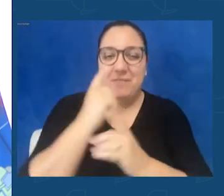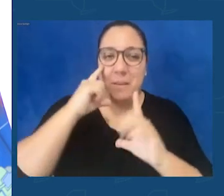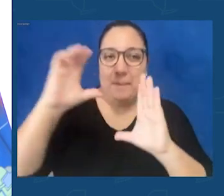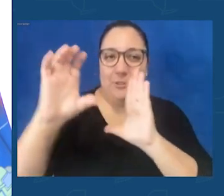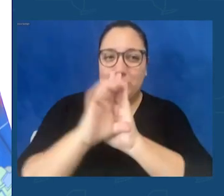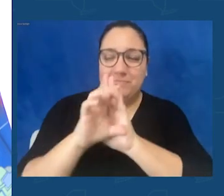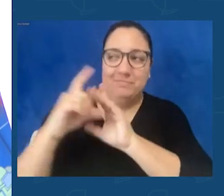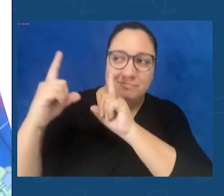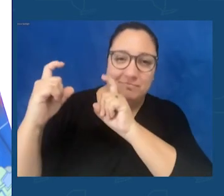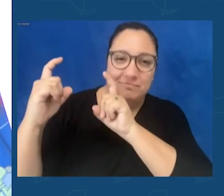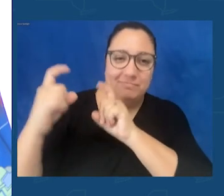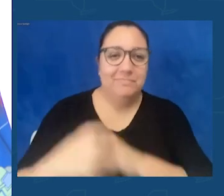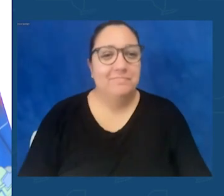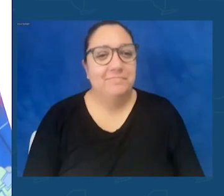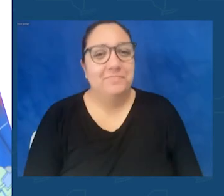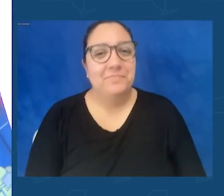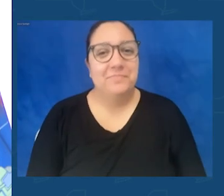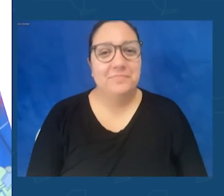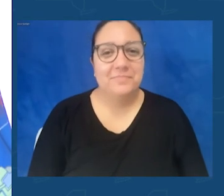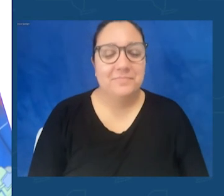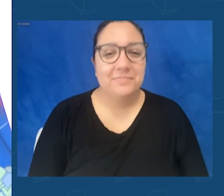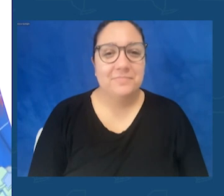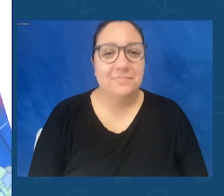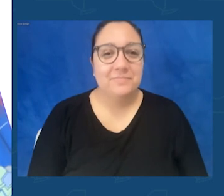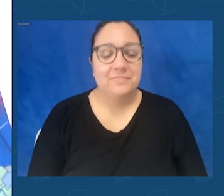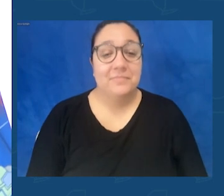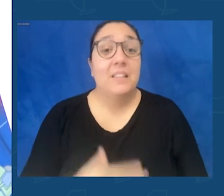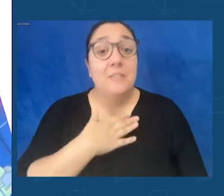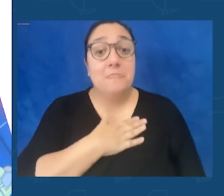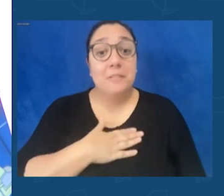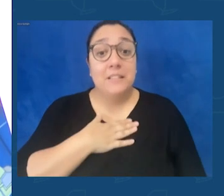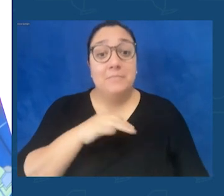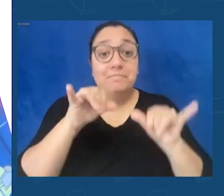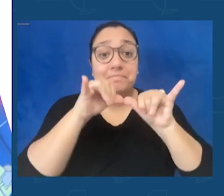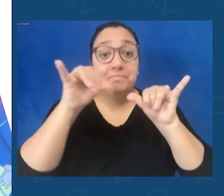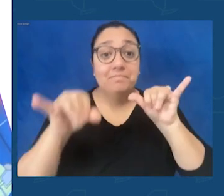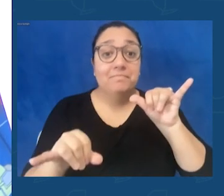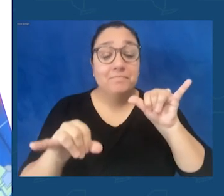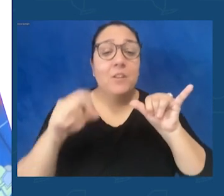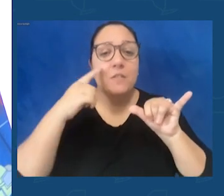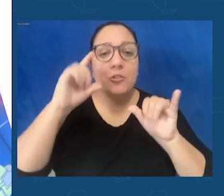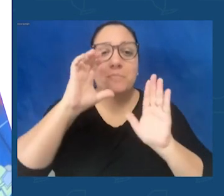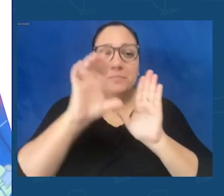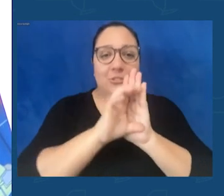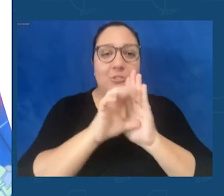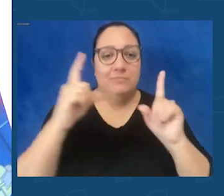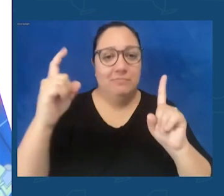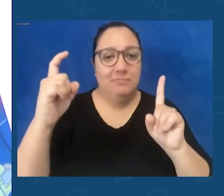Distinguished guests, if you can please remain seated for the photo pictures. Thank you.